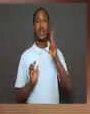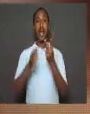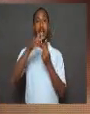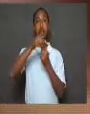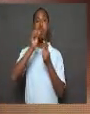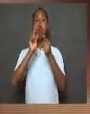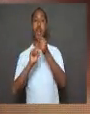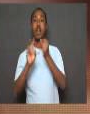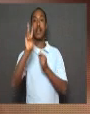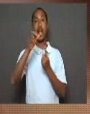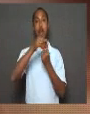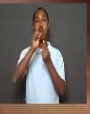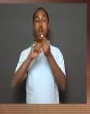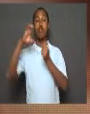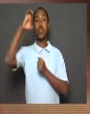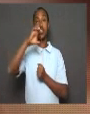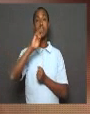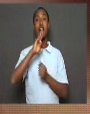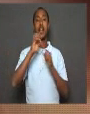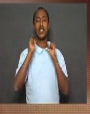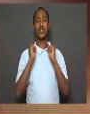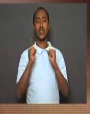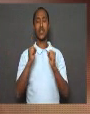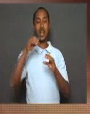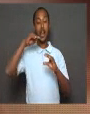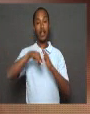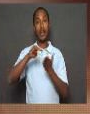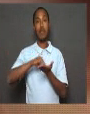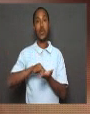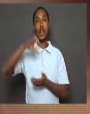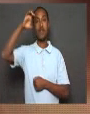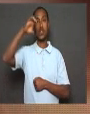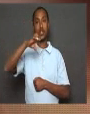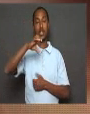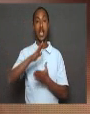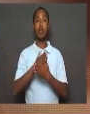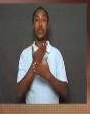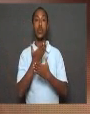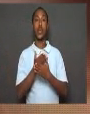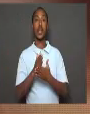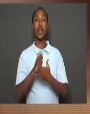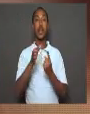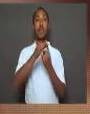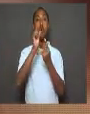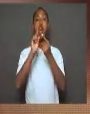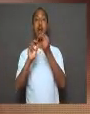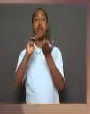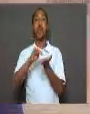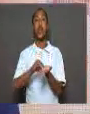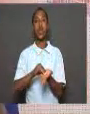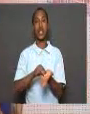Dipole-dipole forces are strong intermolecular forces between polar